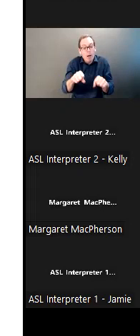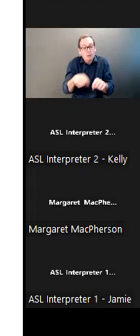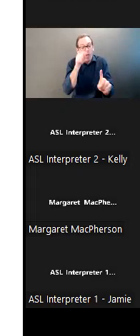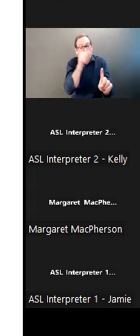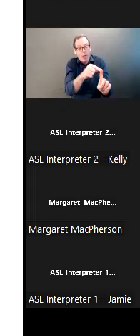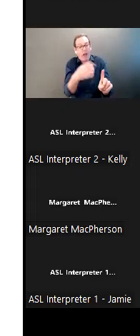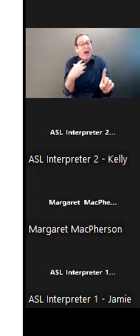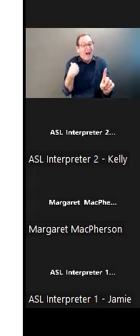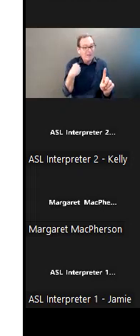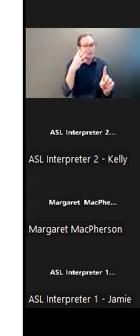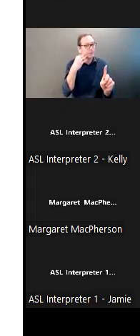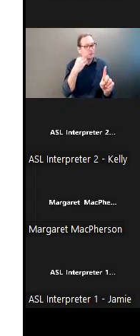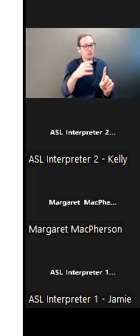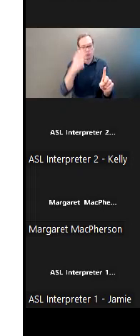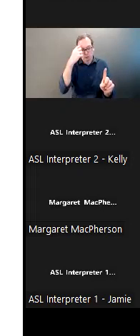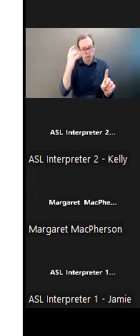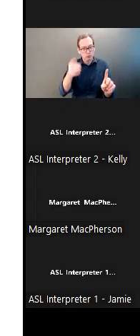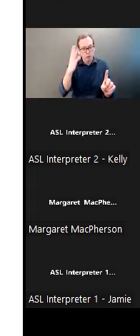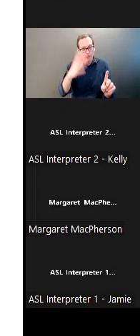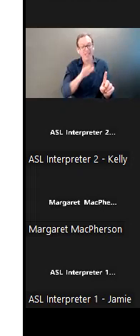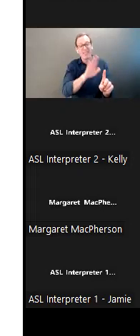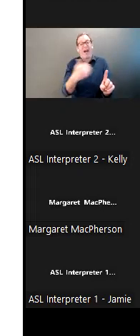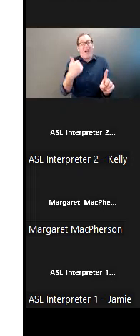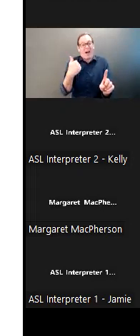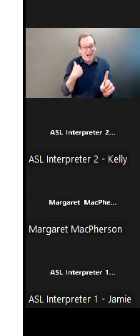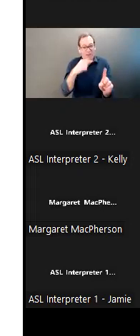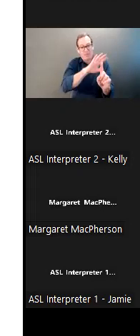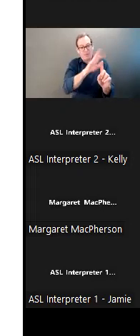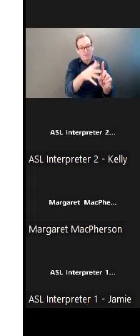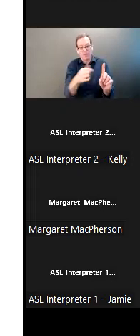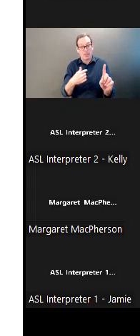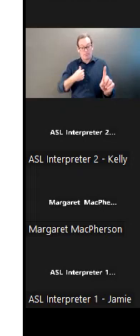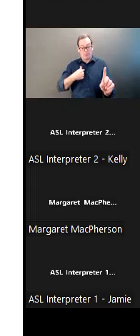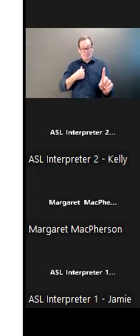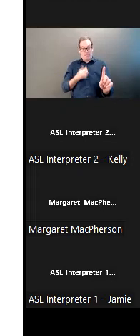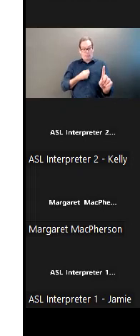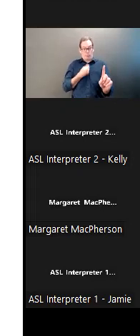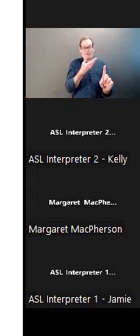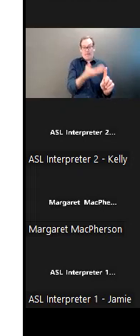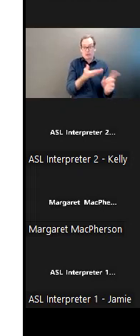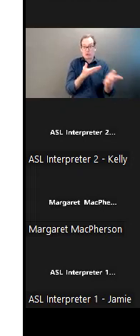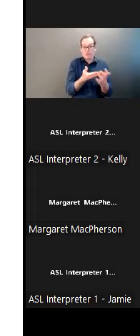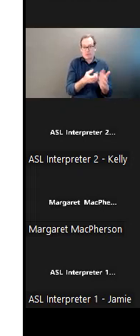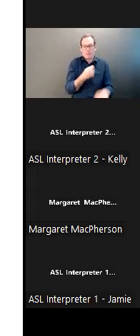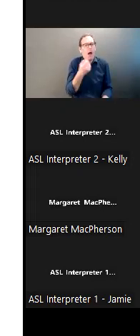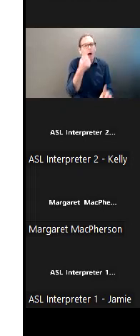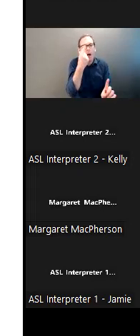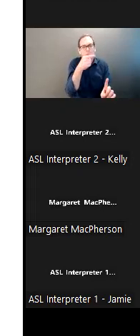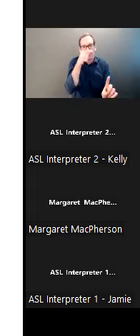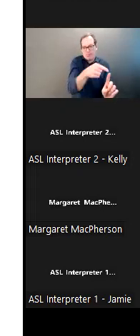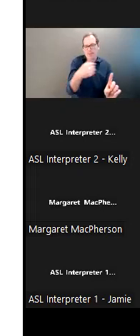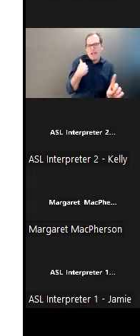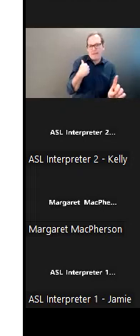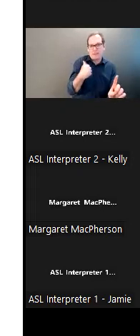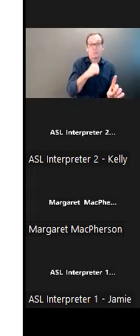we're providing, in ways that will better support those interactions and allow you to deliver the care in the way that you need to.